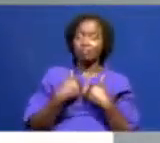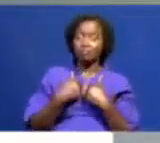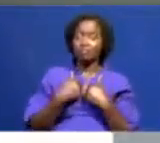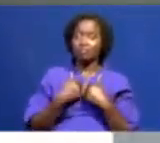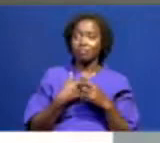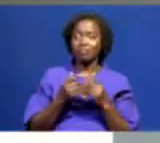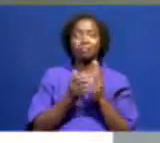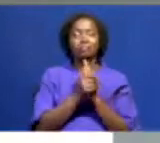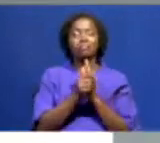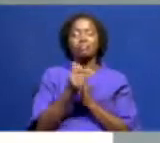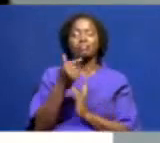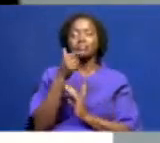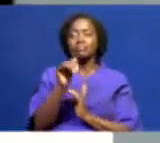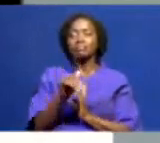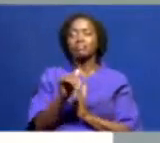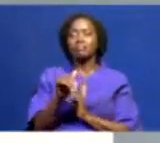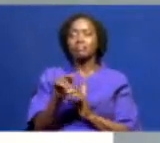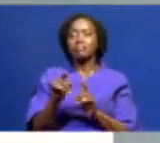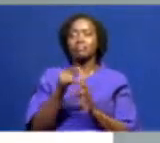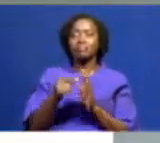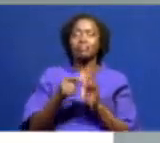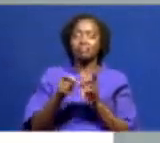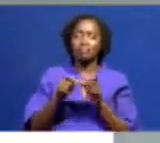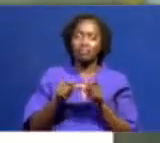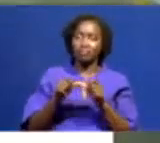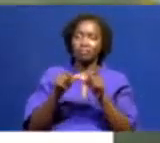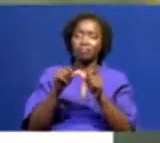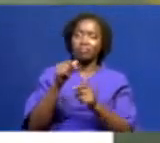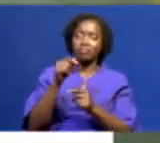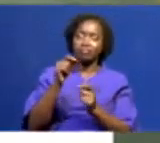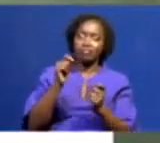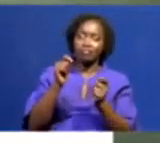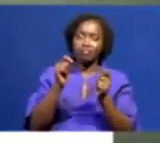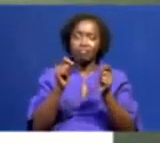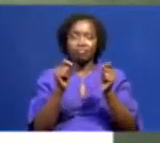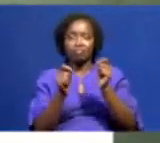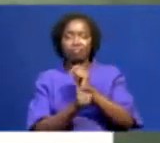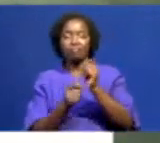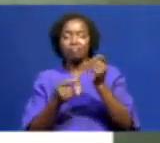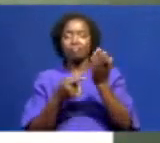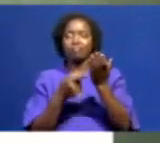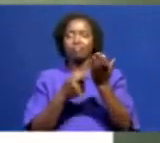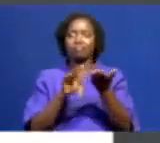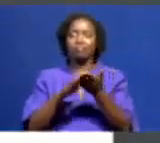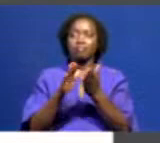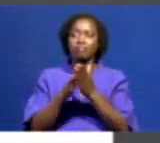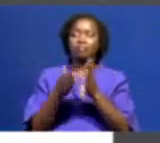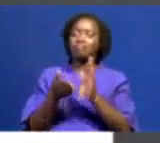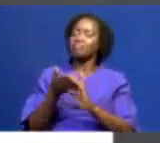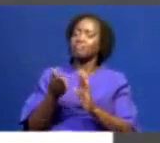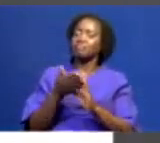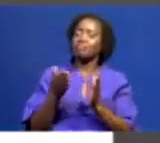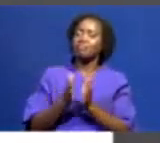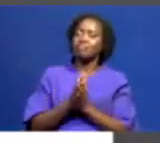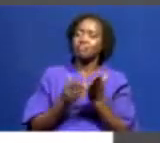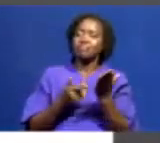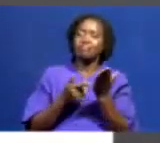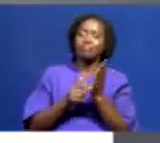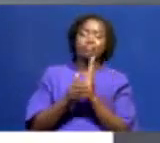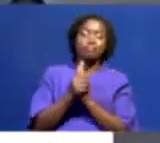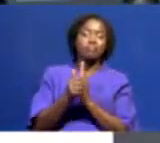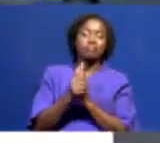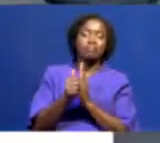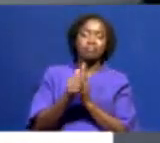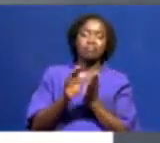But experts are saying that as the industry continues to evolve, technology will become more rampant and technical expertise